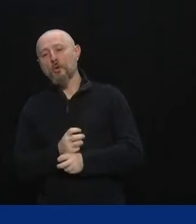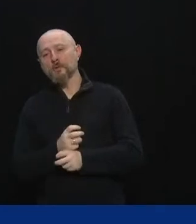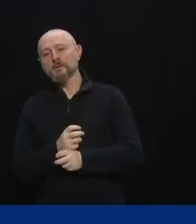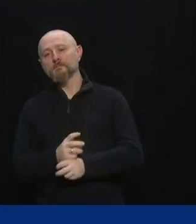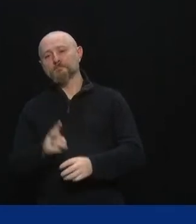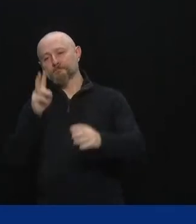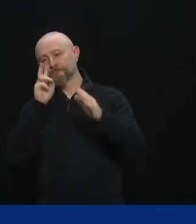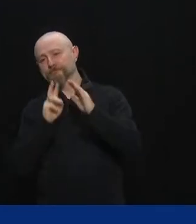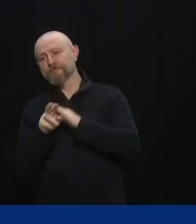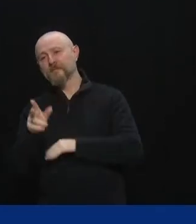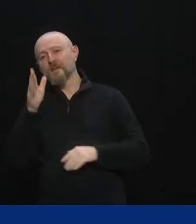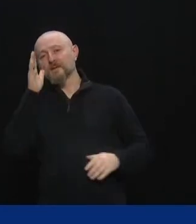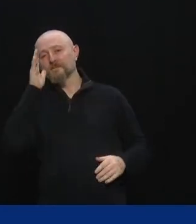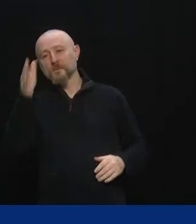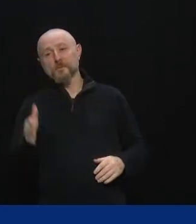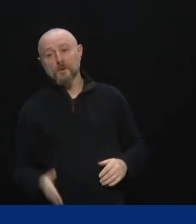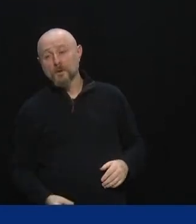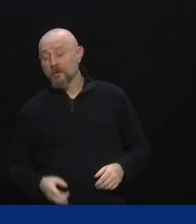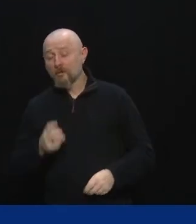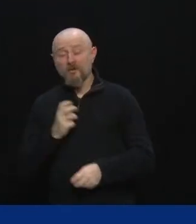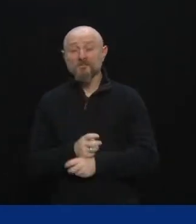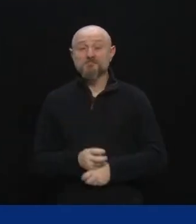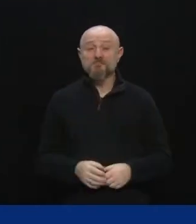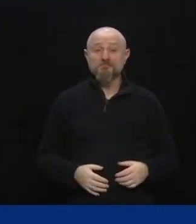future. But